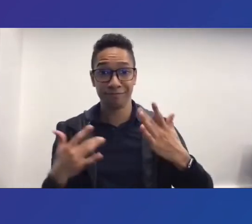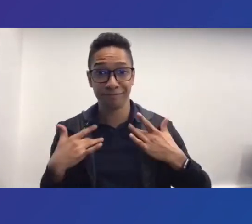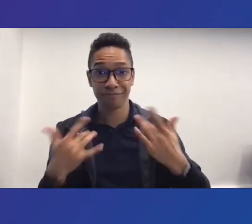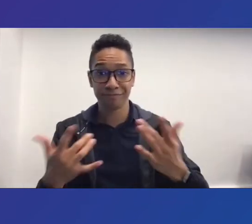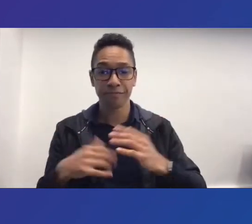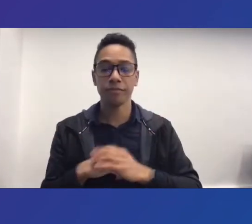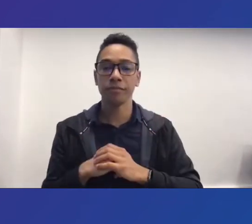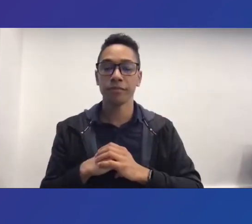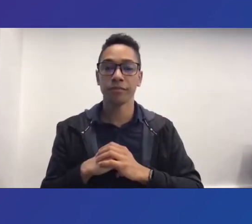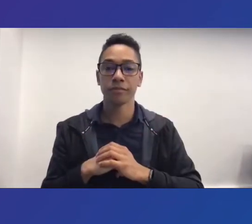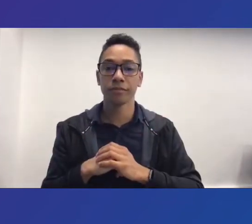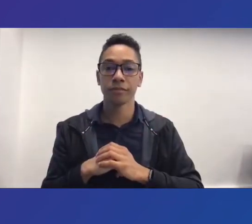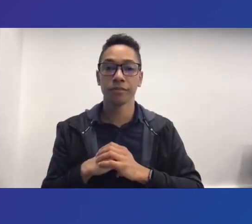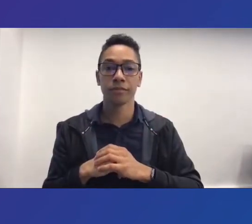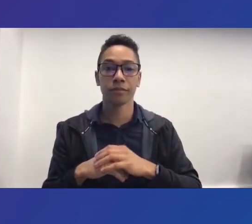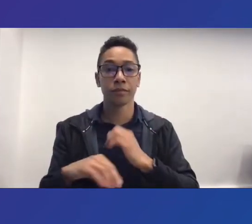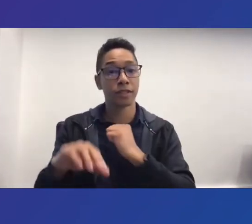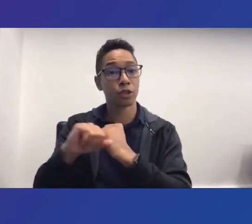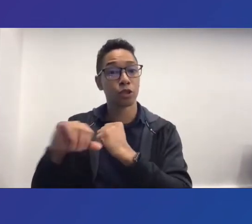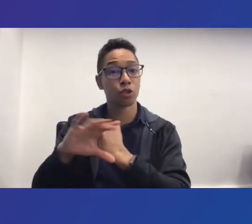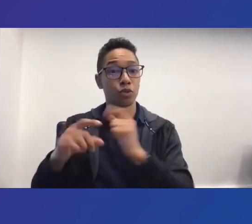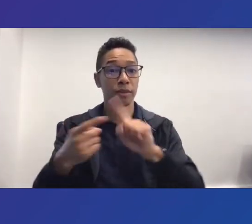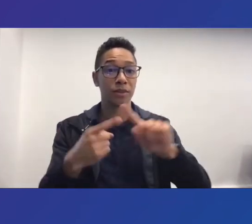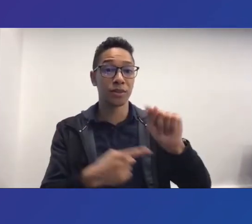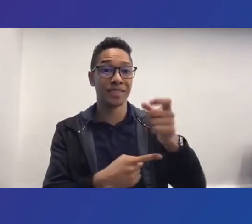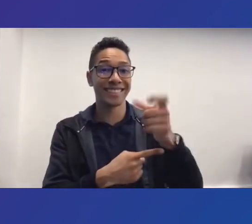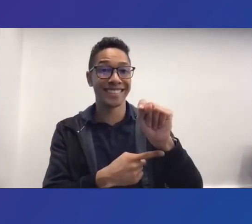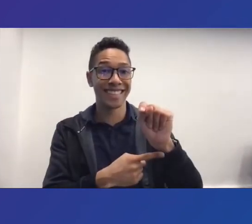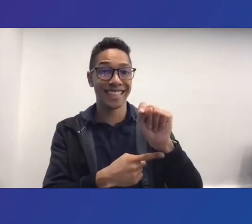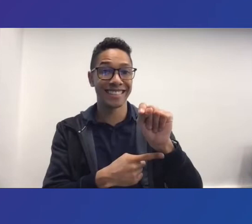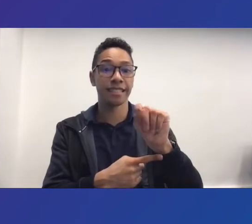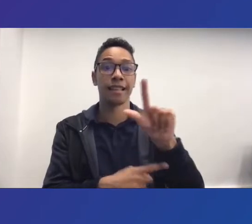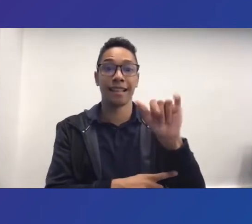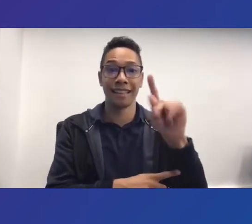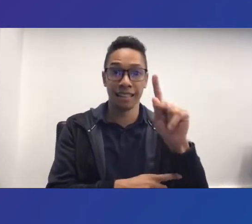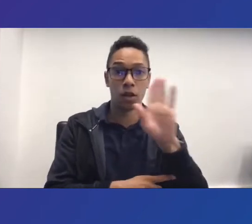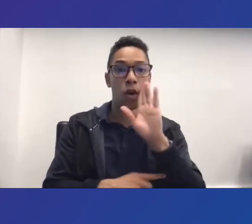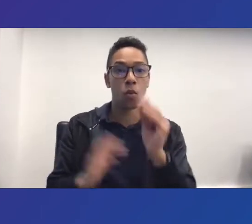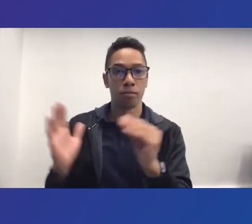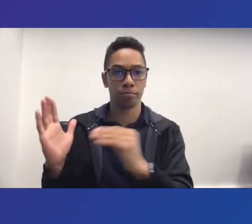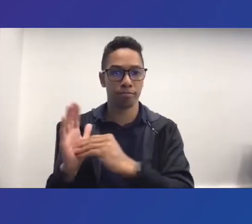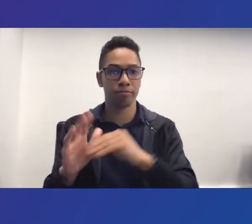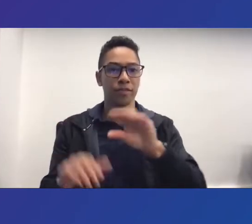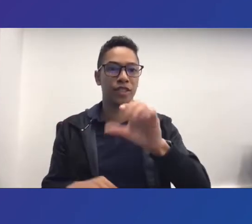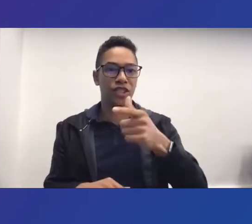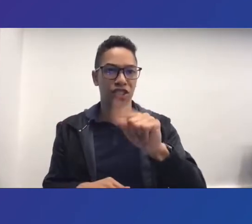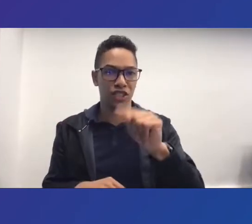A stream-to-text link will also be available and posted in the chat for further reference.